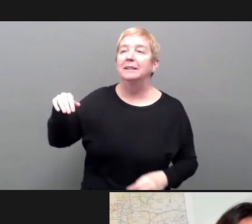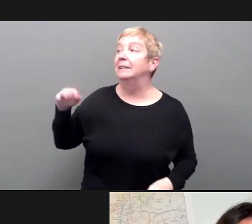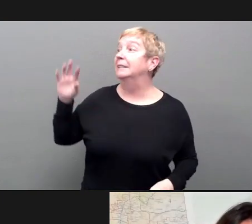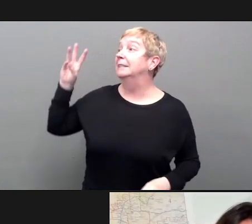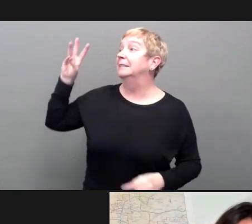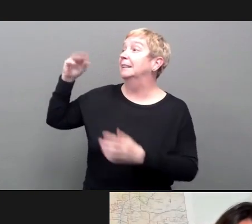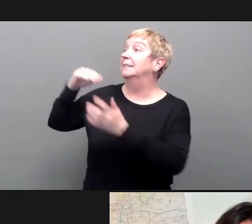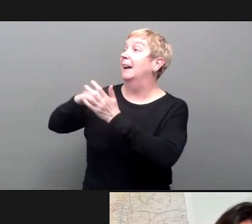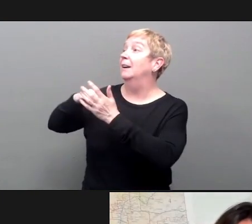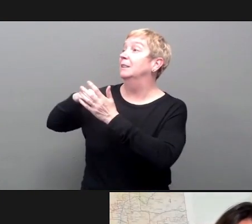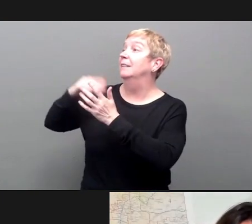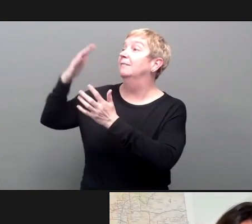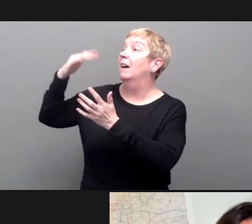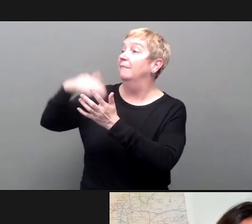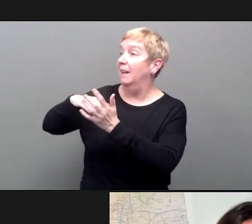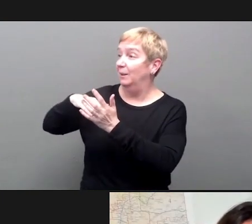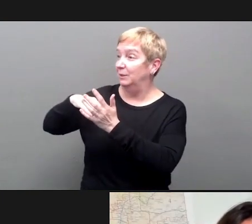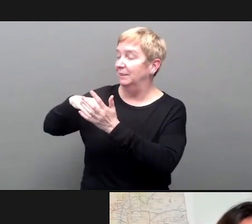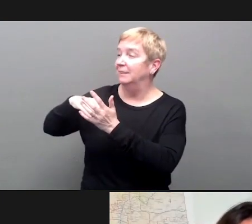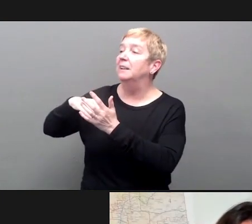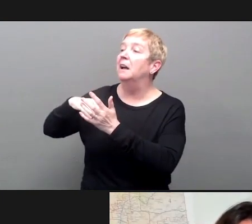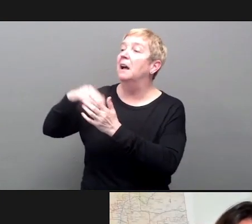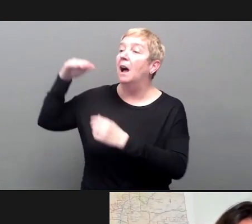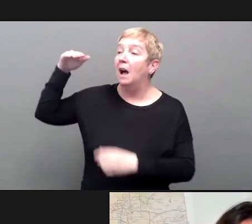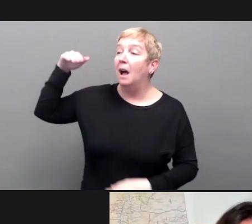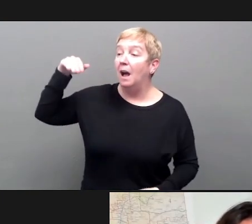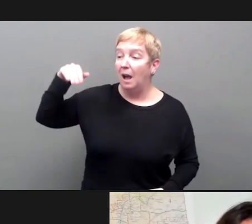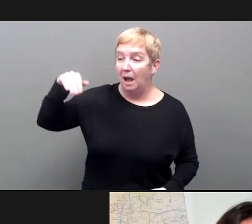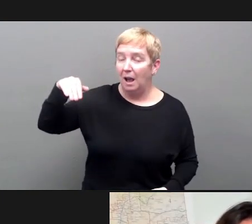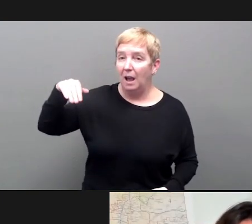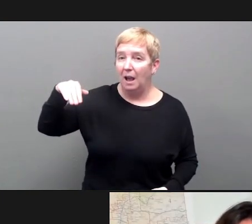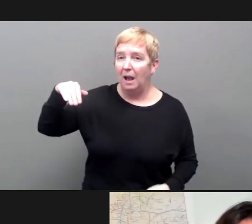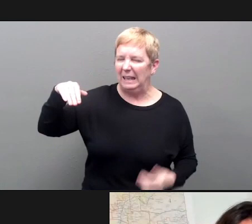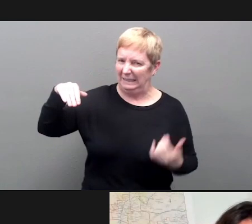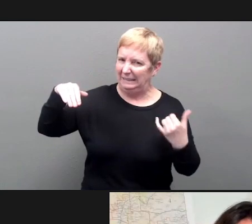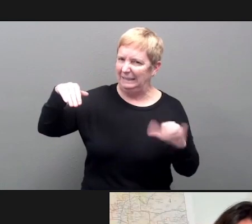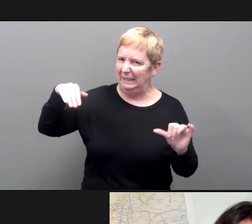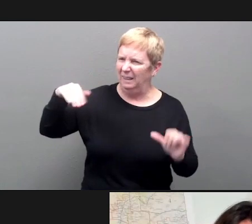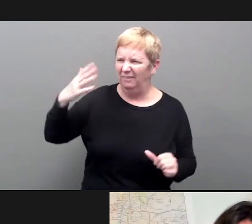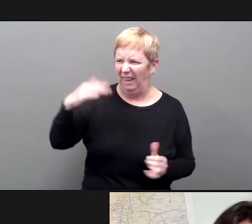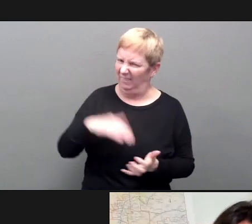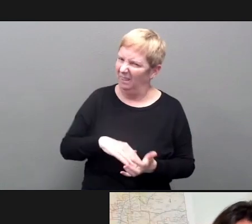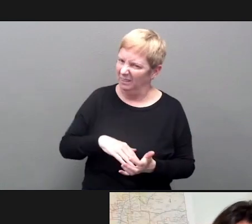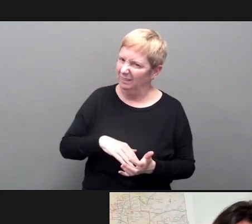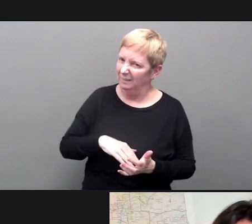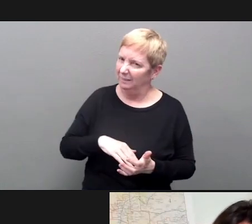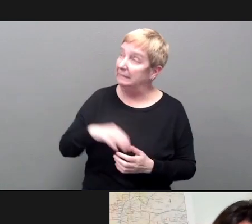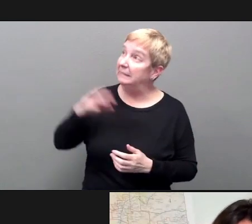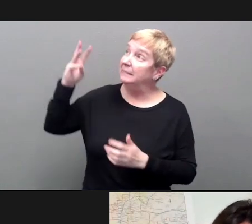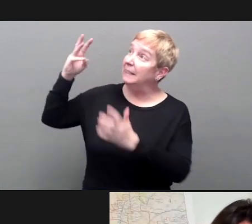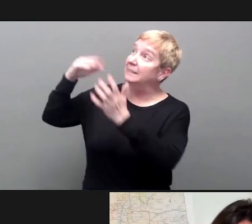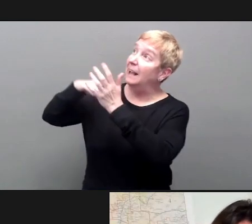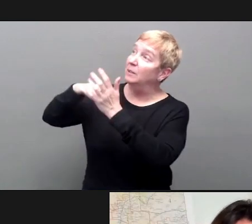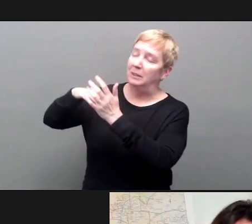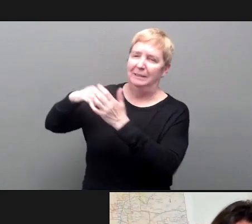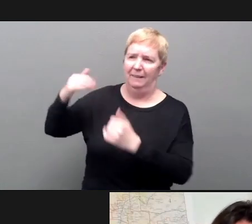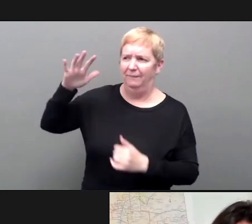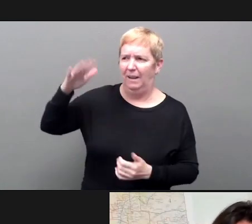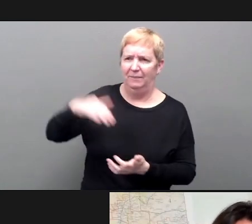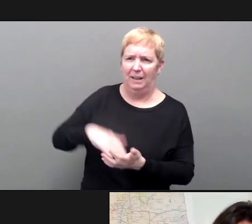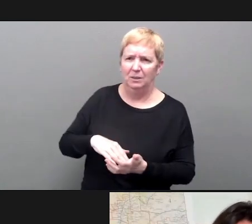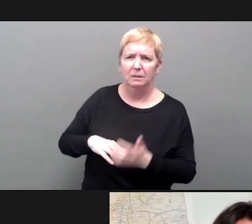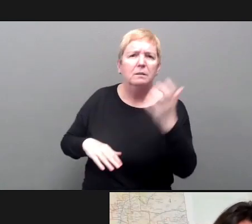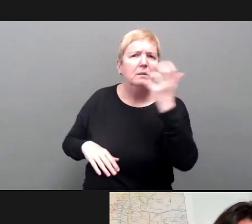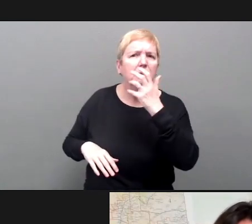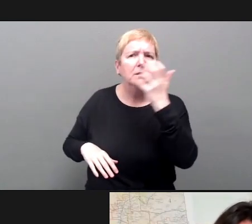day to 5,000 cases a day, even though it's a downturn, it's still 5,000 cases a day. It's still more people than you've ever known to